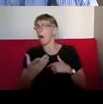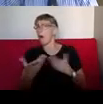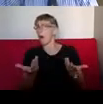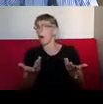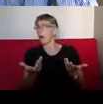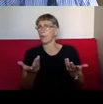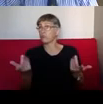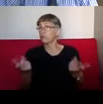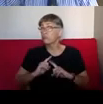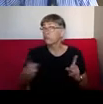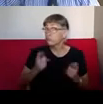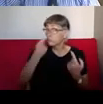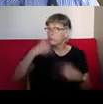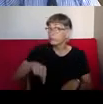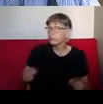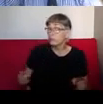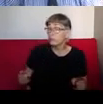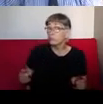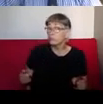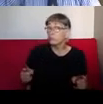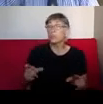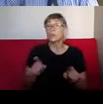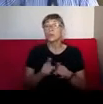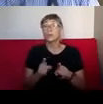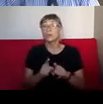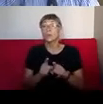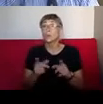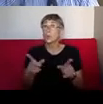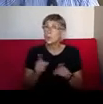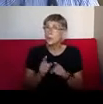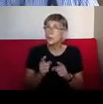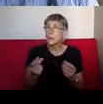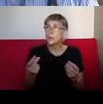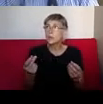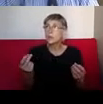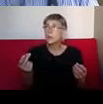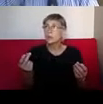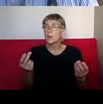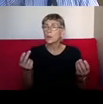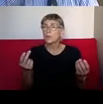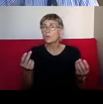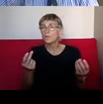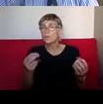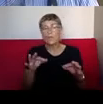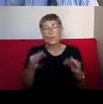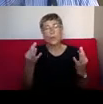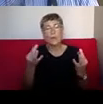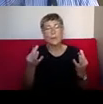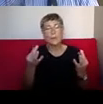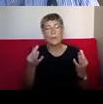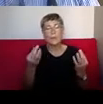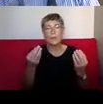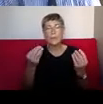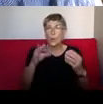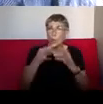Costs for reasonable accommodation. That is another point that goes with the discrimination, when sometimes employers